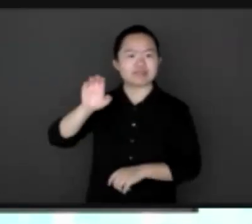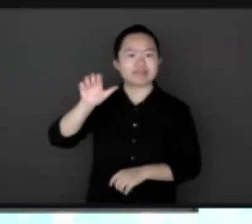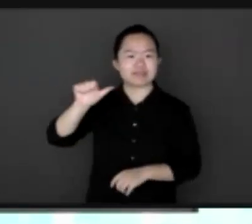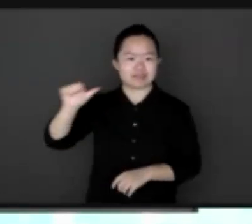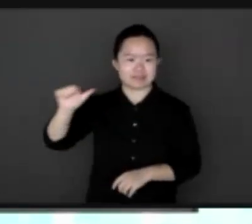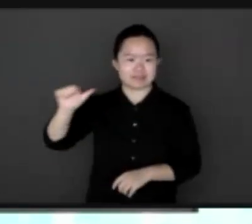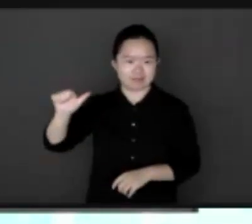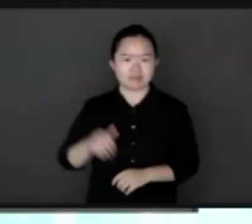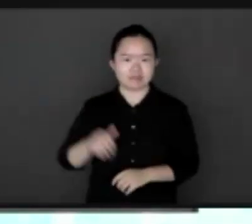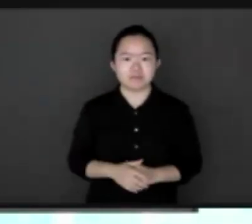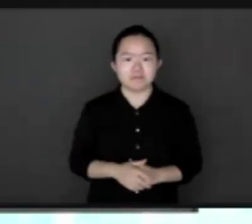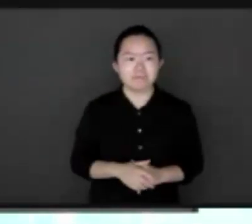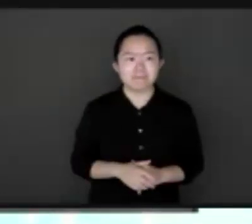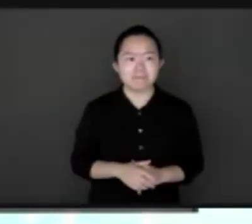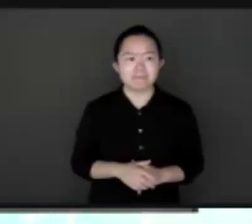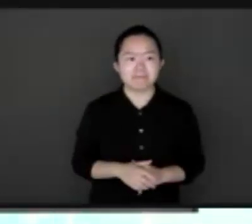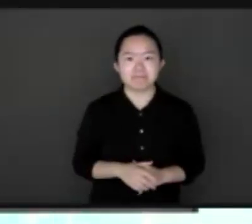ecosystem until you